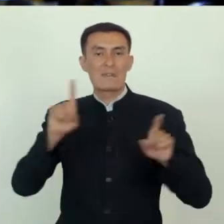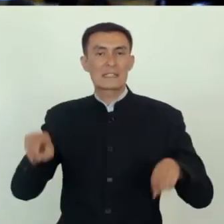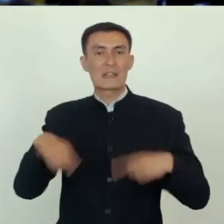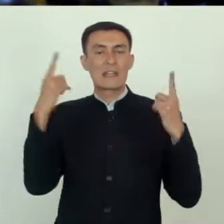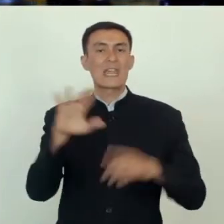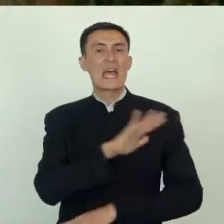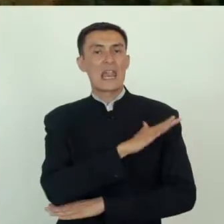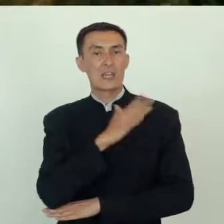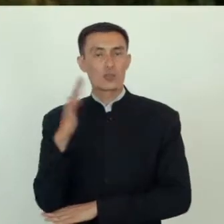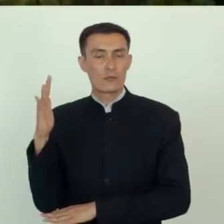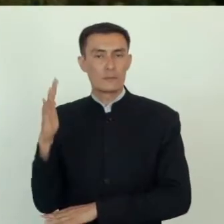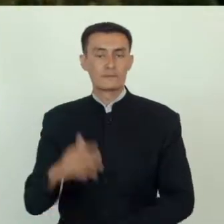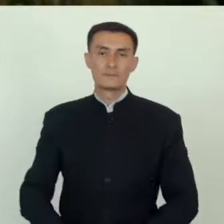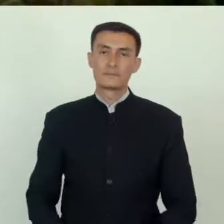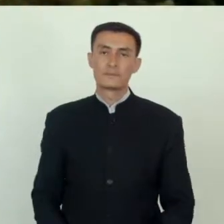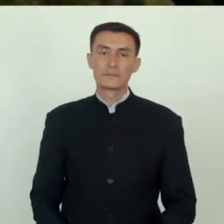restoration.